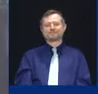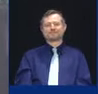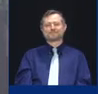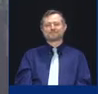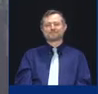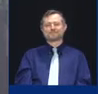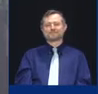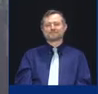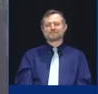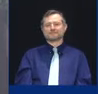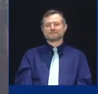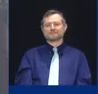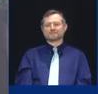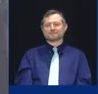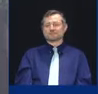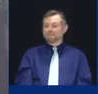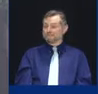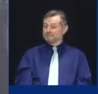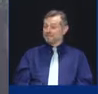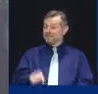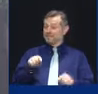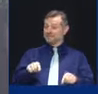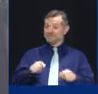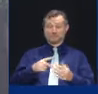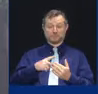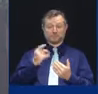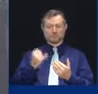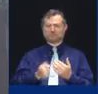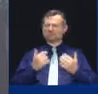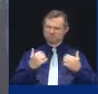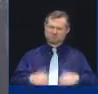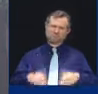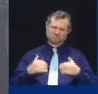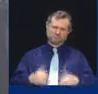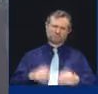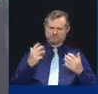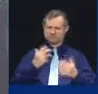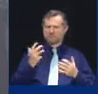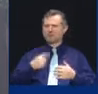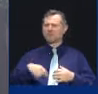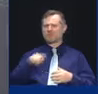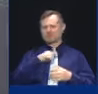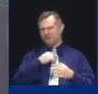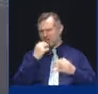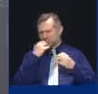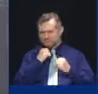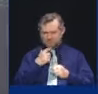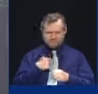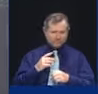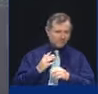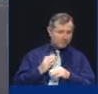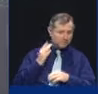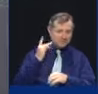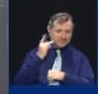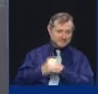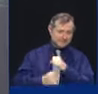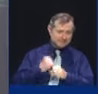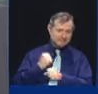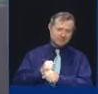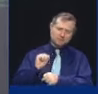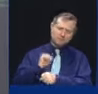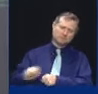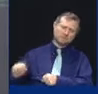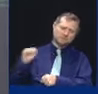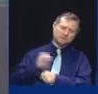I think it's fair to say this project has been a labor of love, more than 7 years in the making. We faced